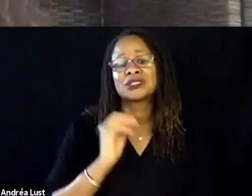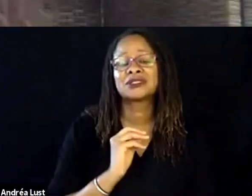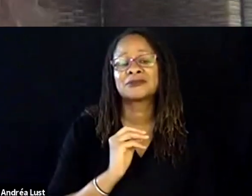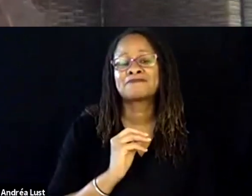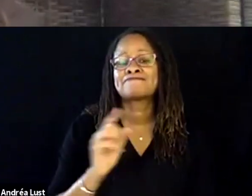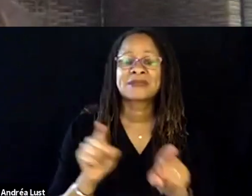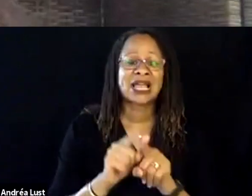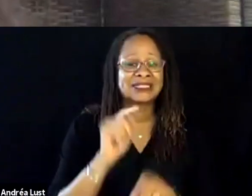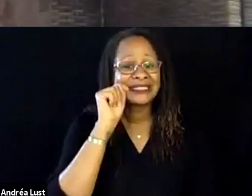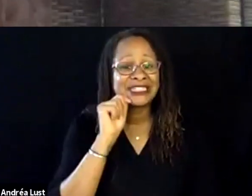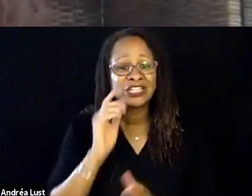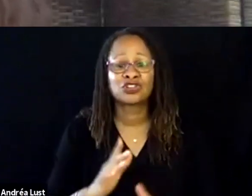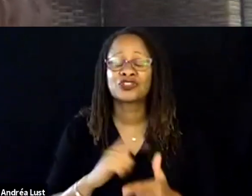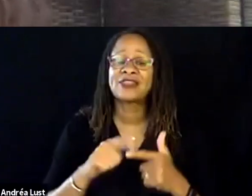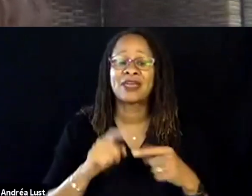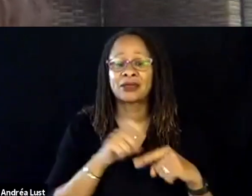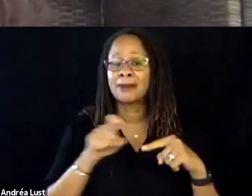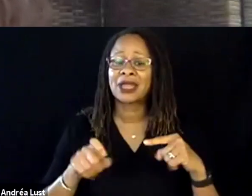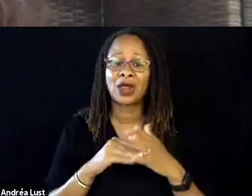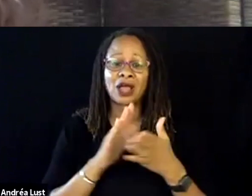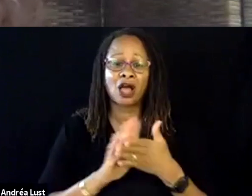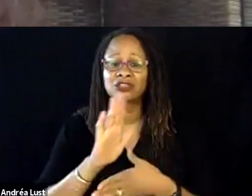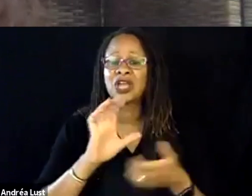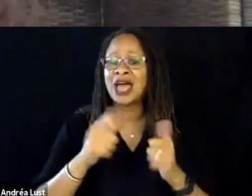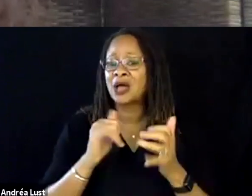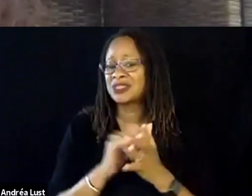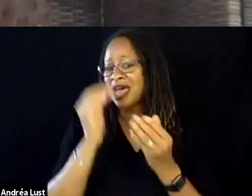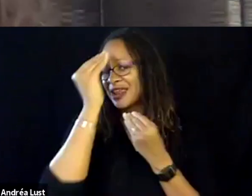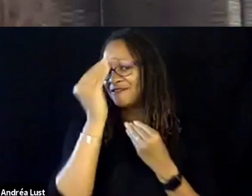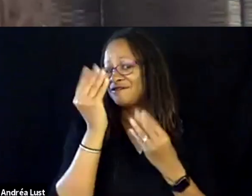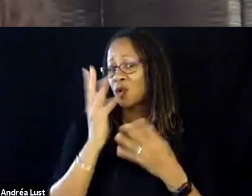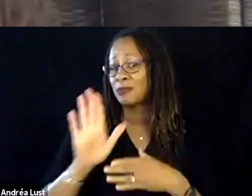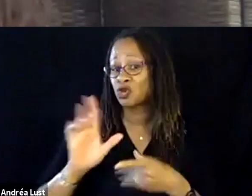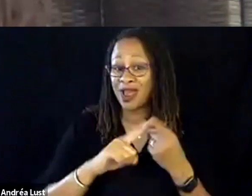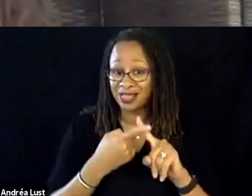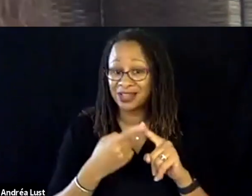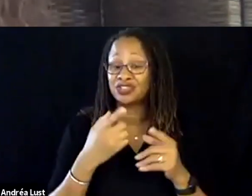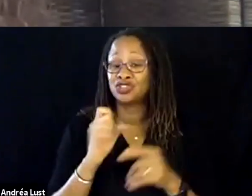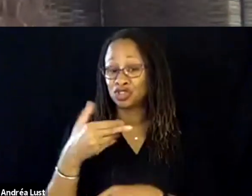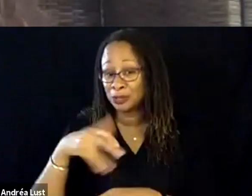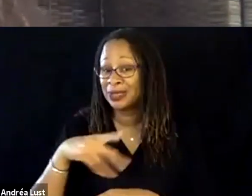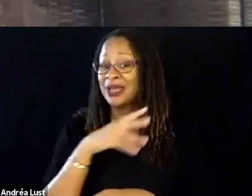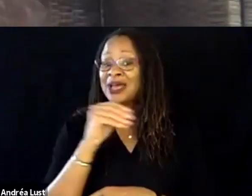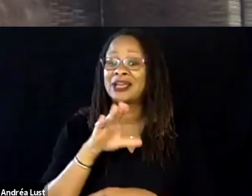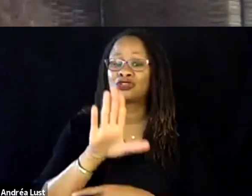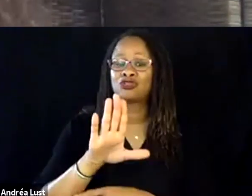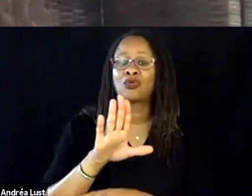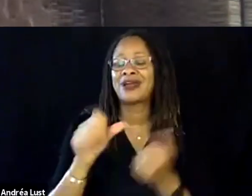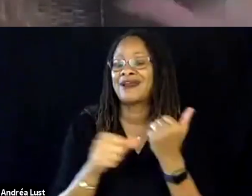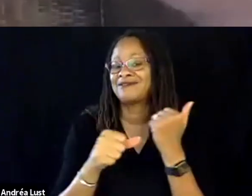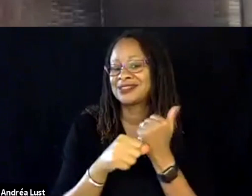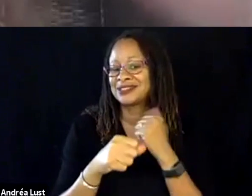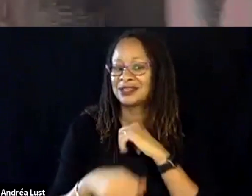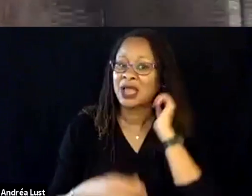as a teenager and then coming out of college, how has that informed your allyship and your advocacy? So I